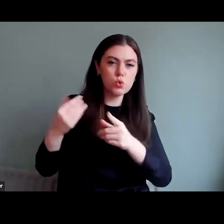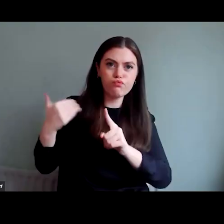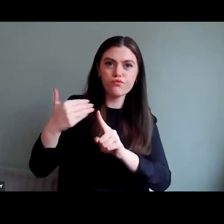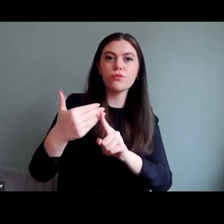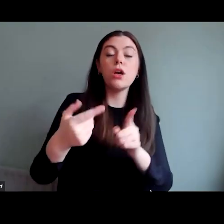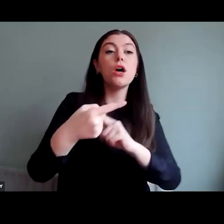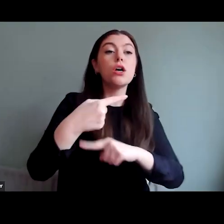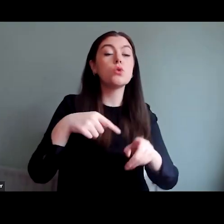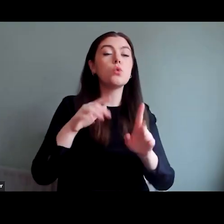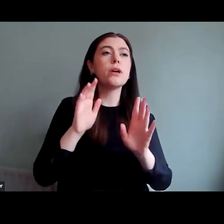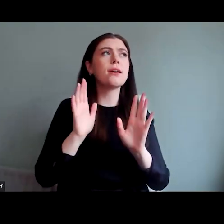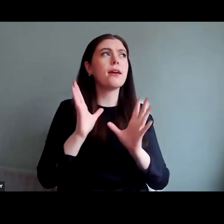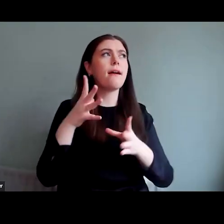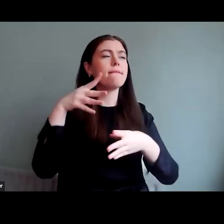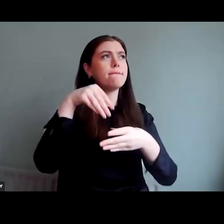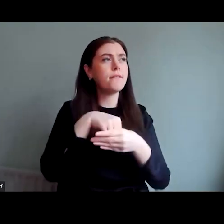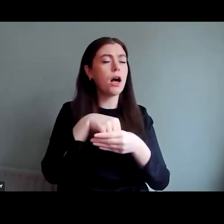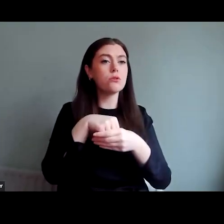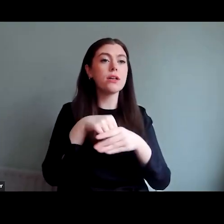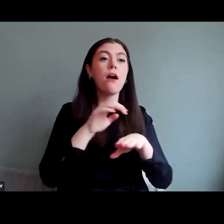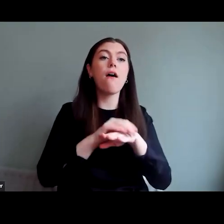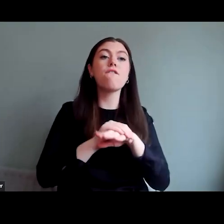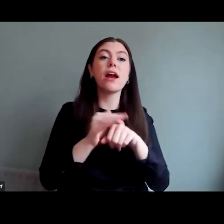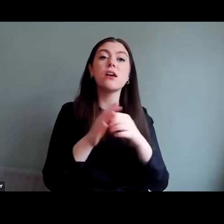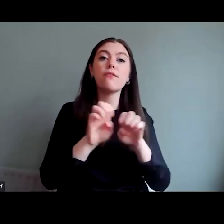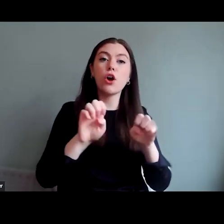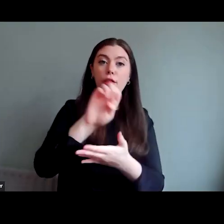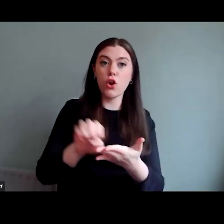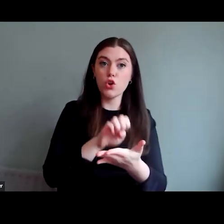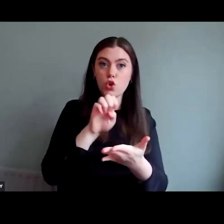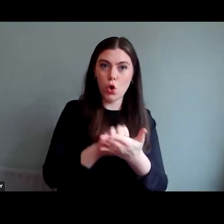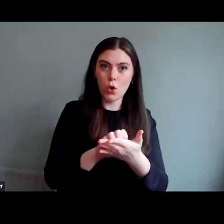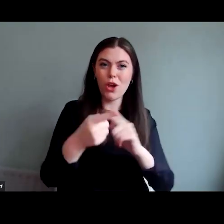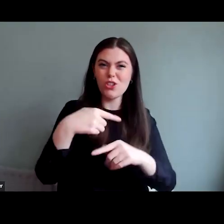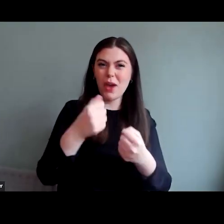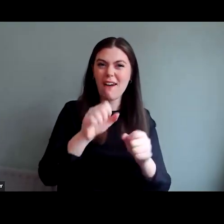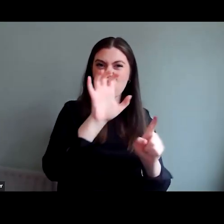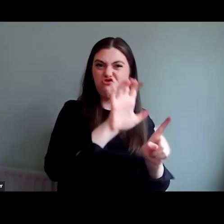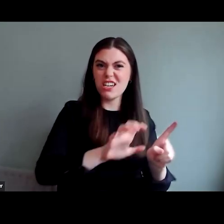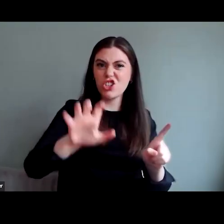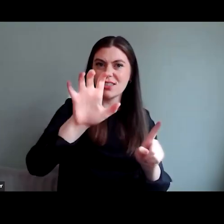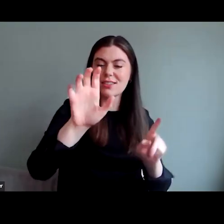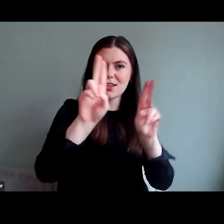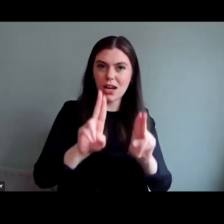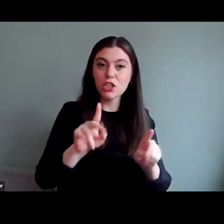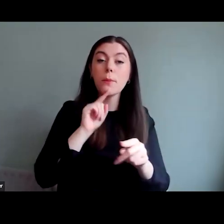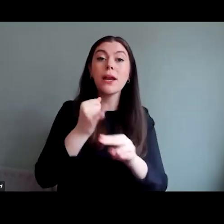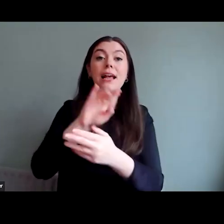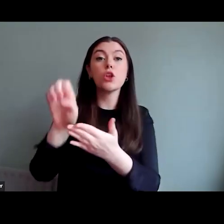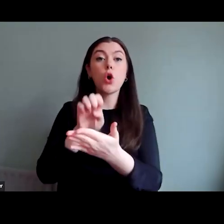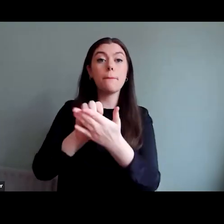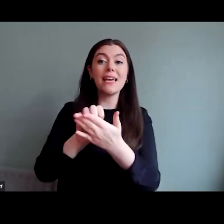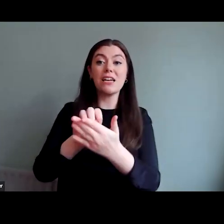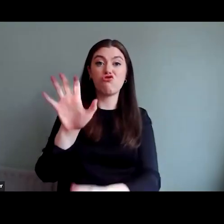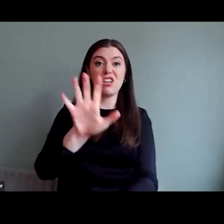part of the Friends of the Earth Europe. So we have regions in Friends of the Earth International. And within the European region,